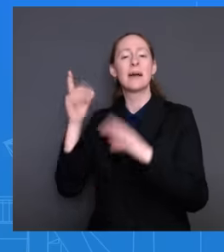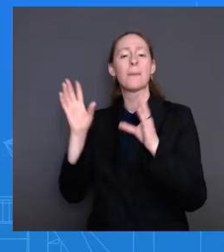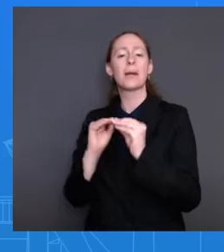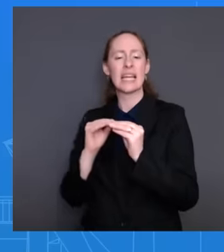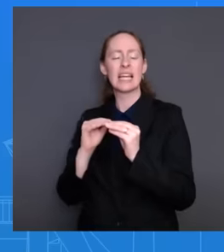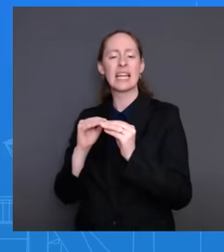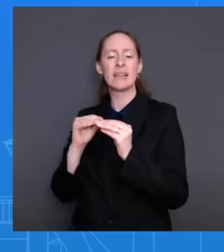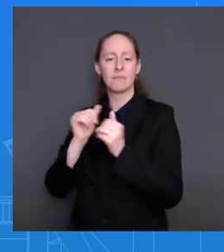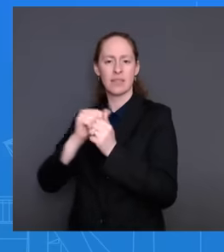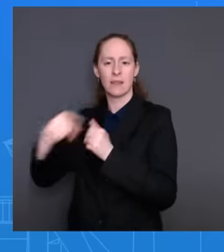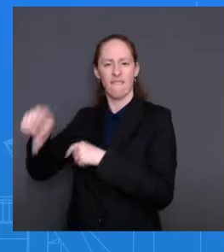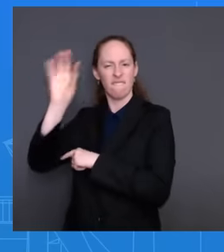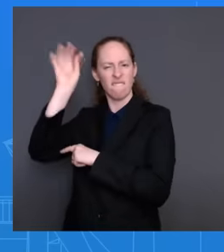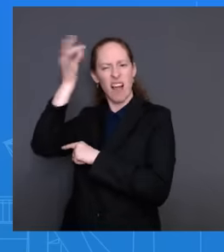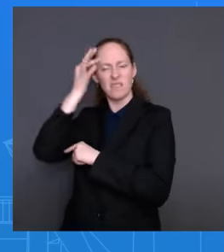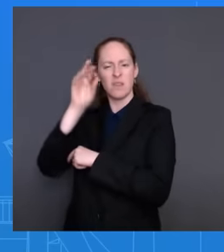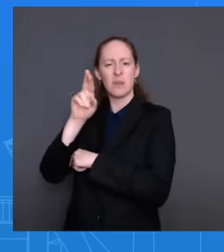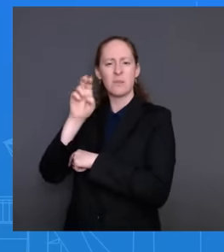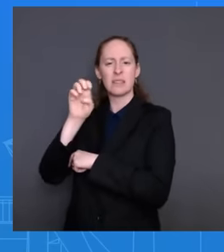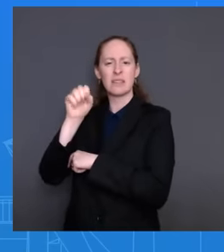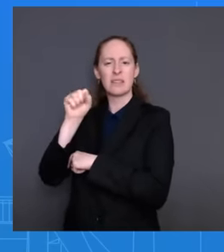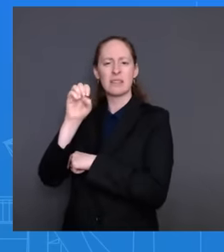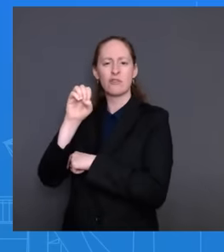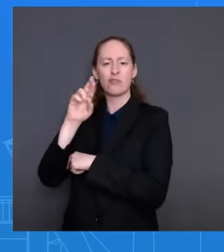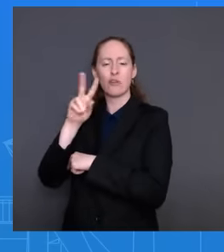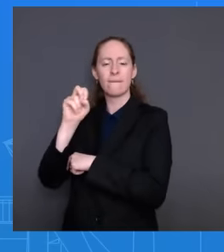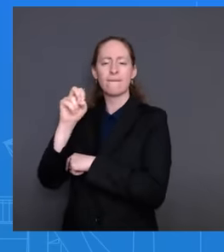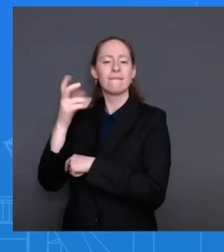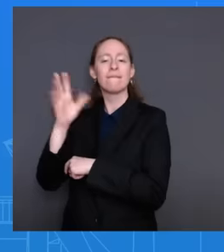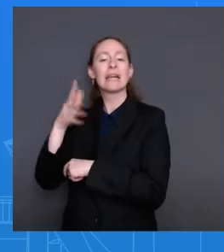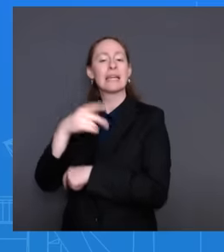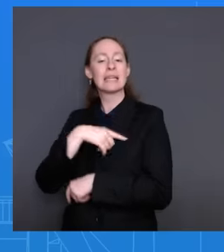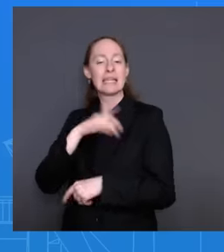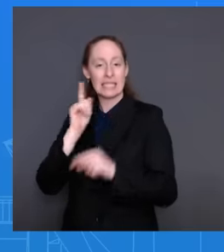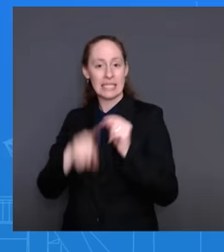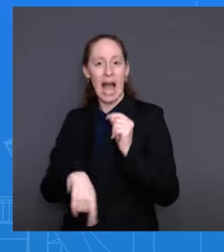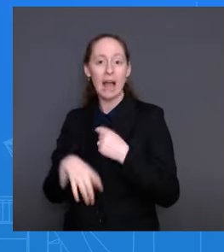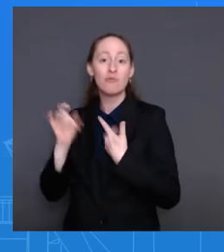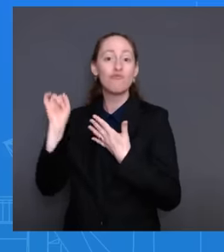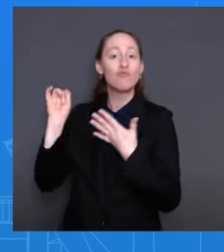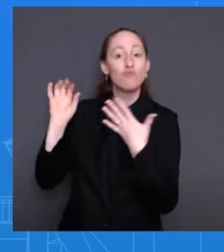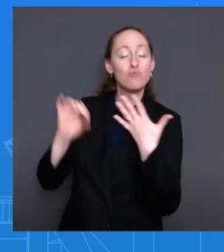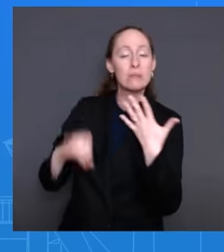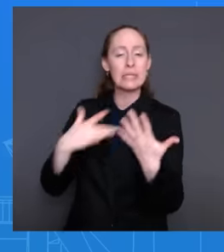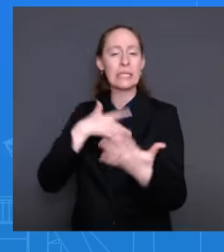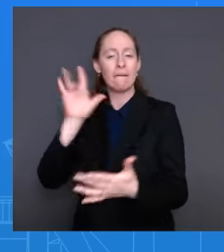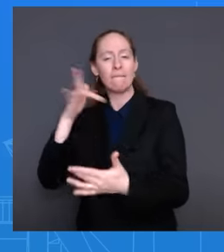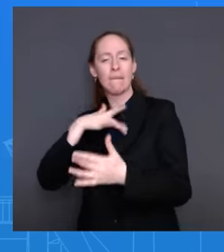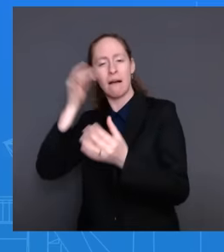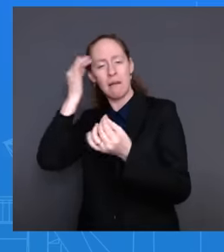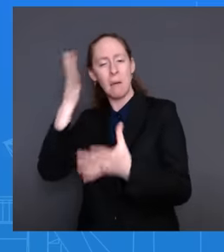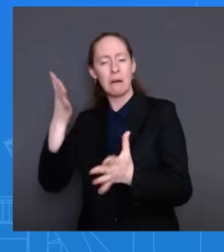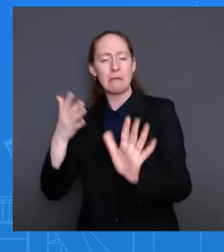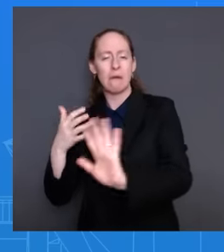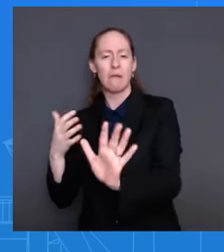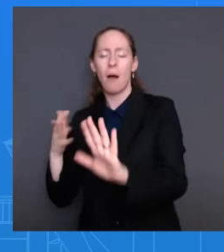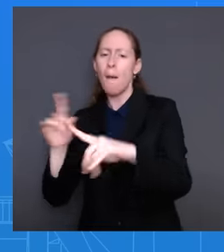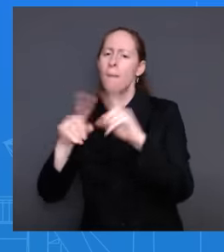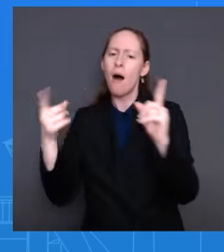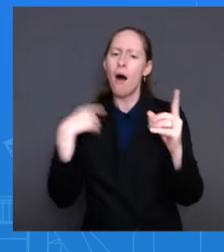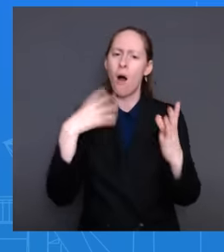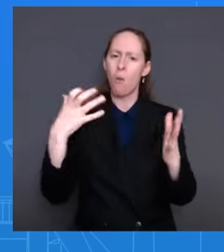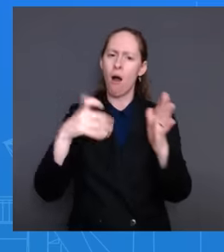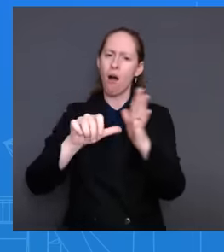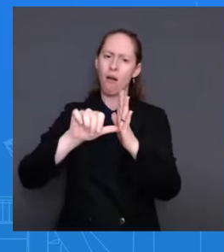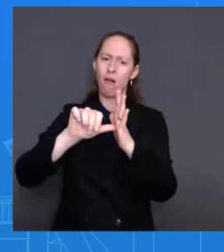public, underscore that his commitment to giving the Fed the space to conduct monetary policy independently without